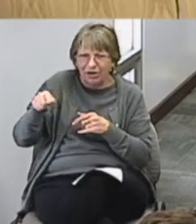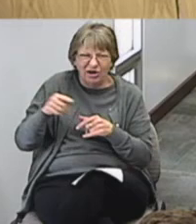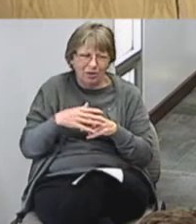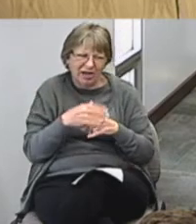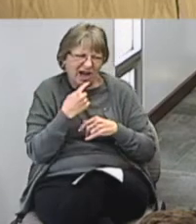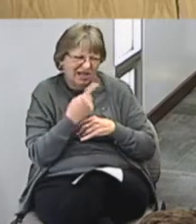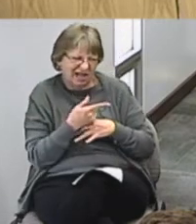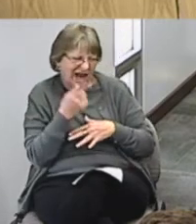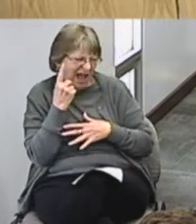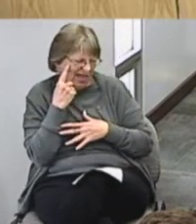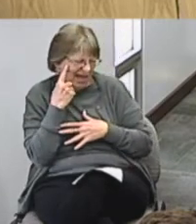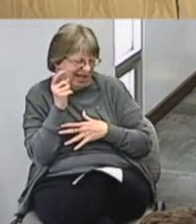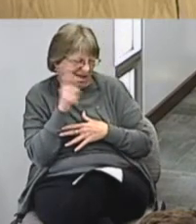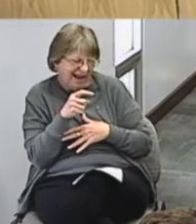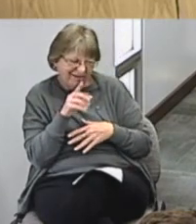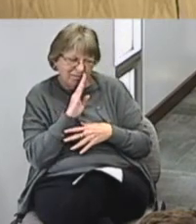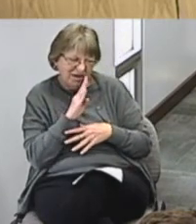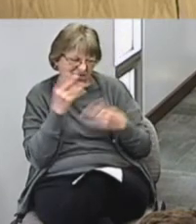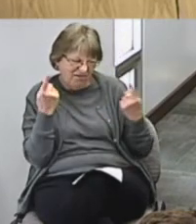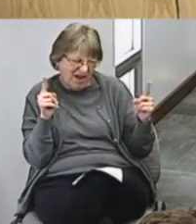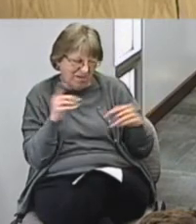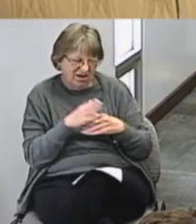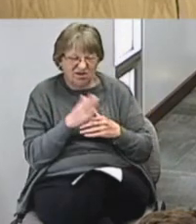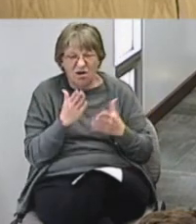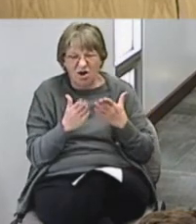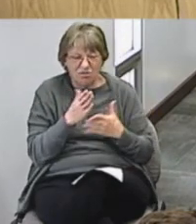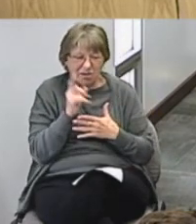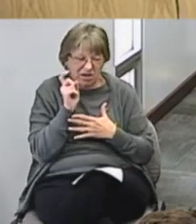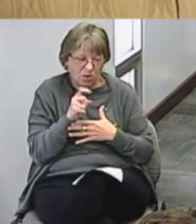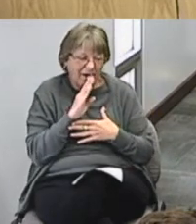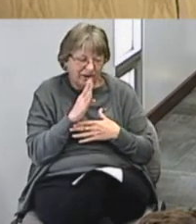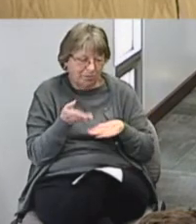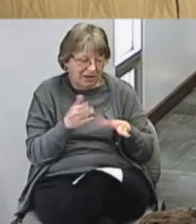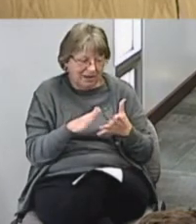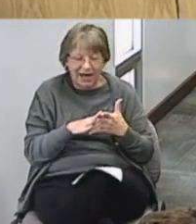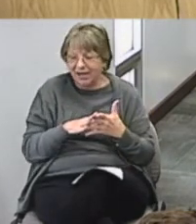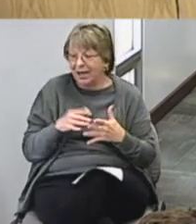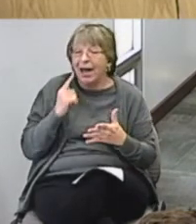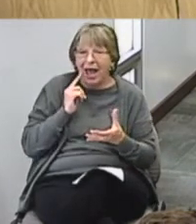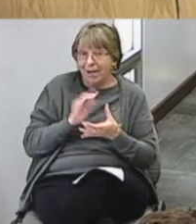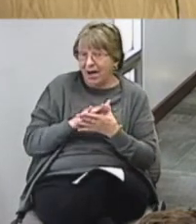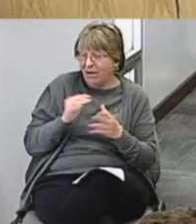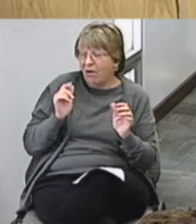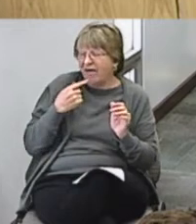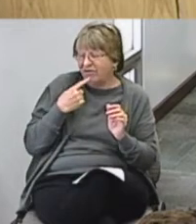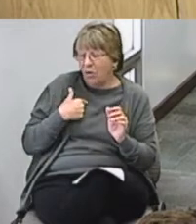criteria that says you either have done something famous or maybe you even have to be dead." And my wife says that can be arranged. So